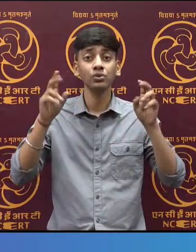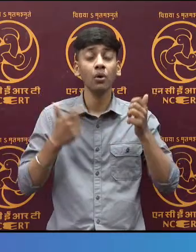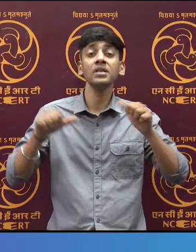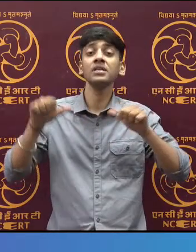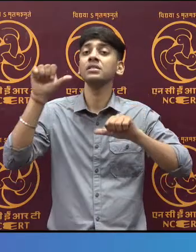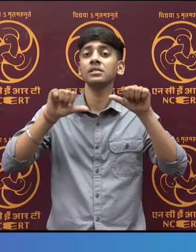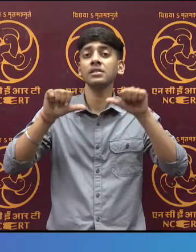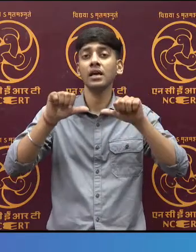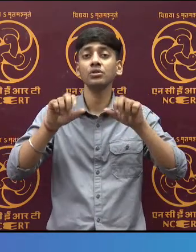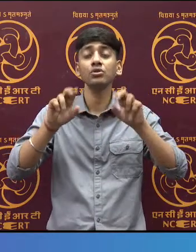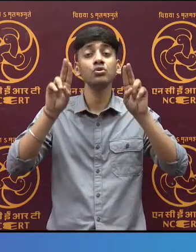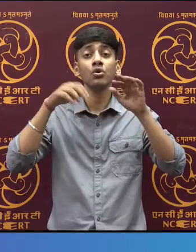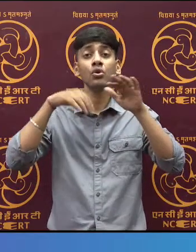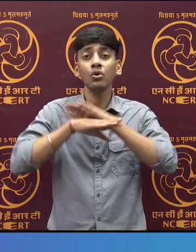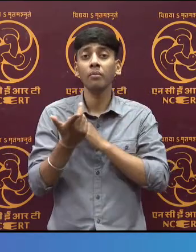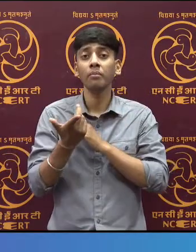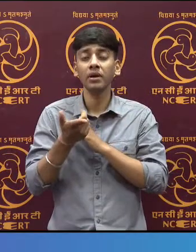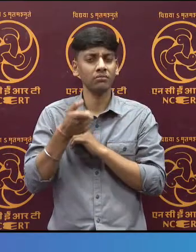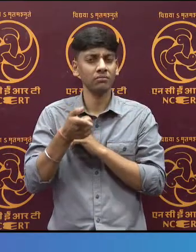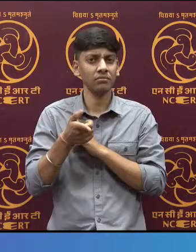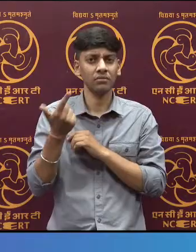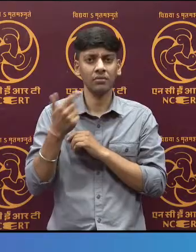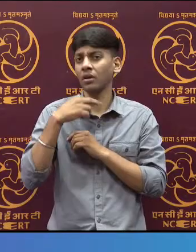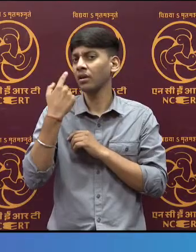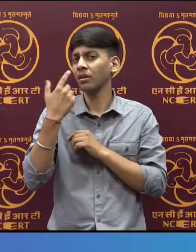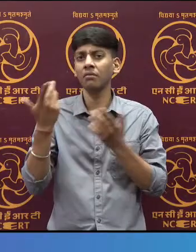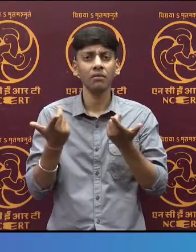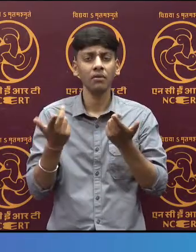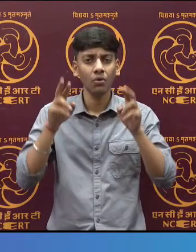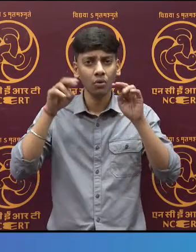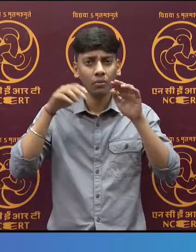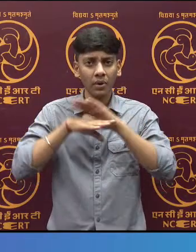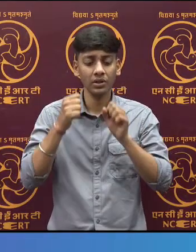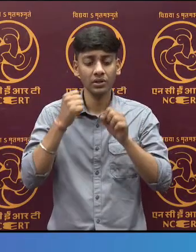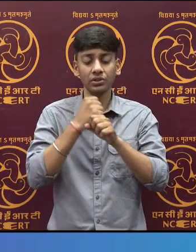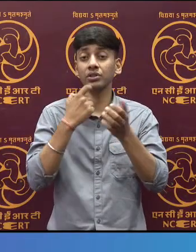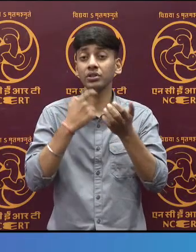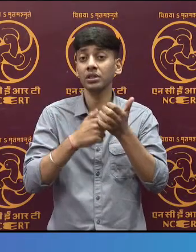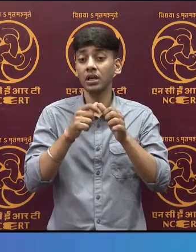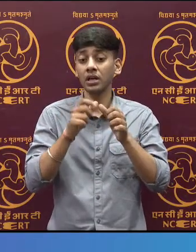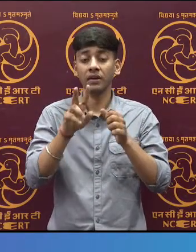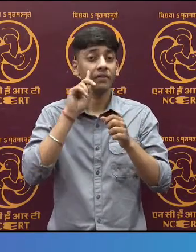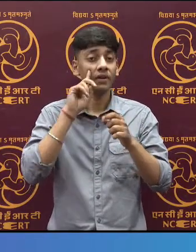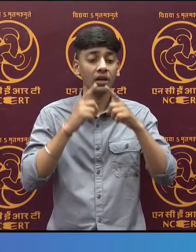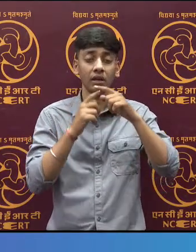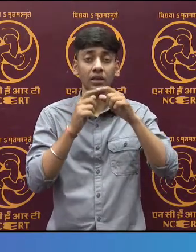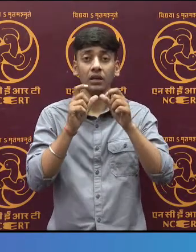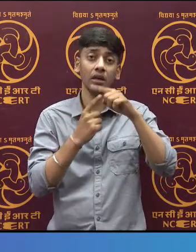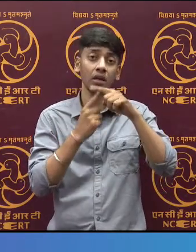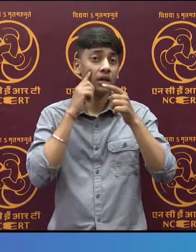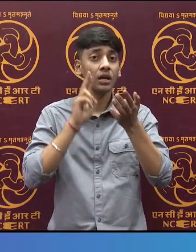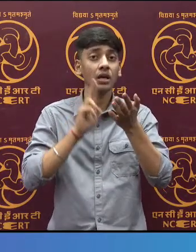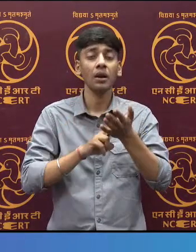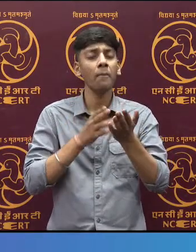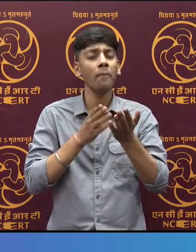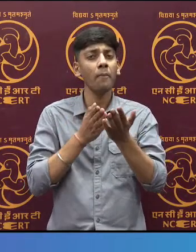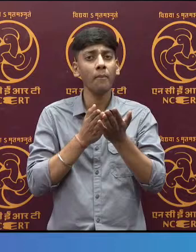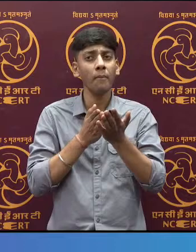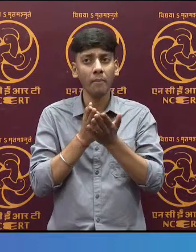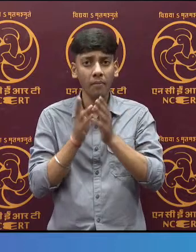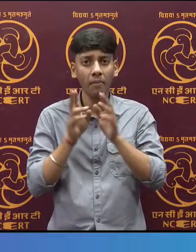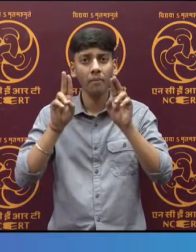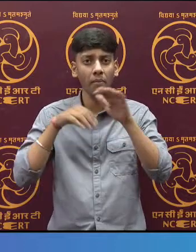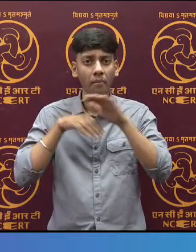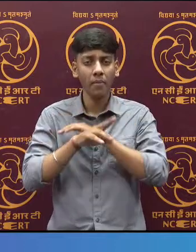science, and the topic that we have taken up today for all of you is gravitation part 2 from your textbook. Well, it means we